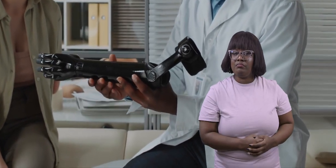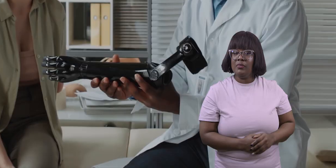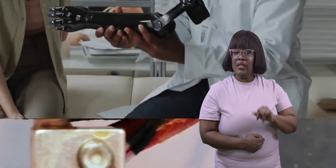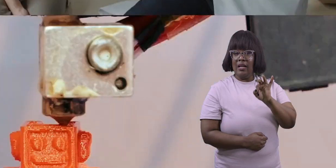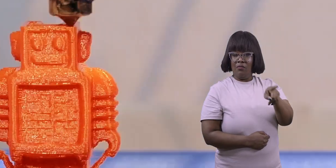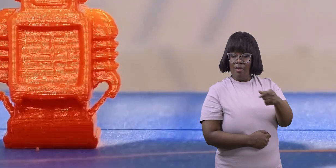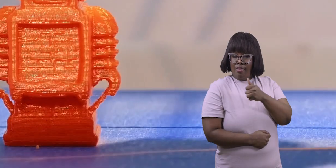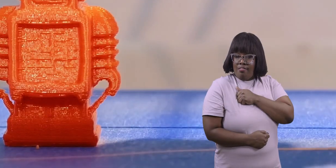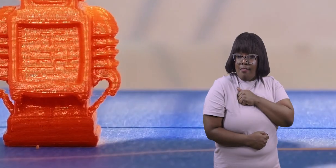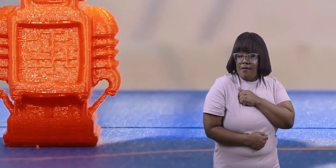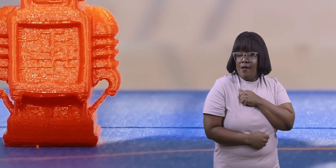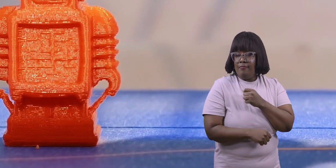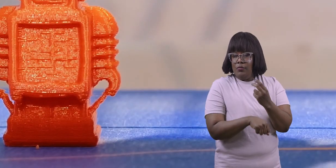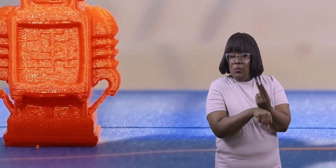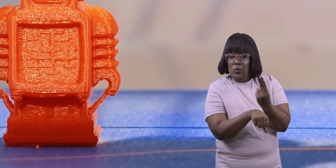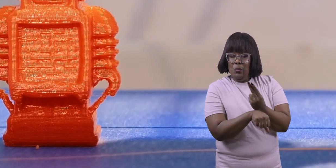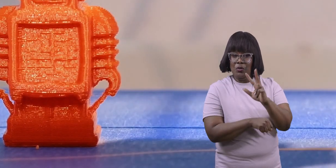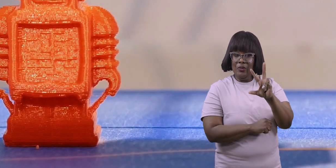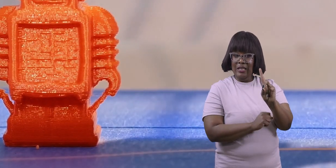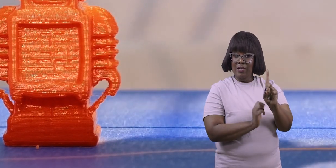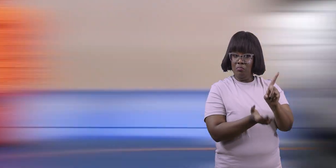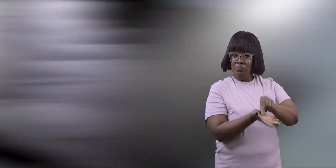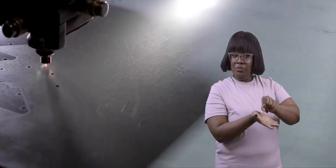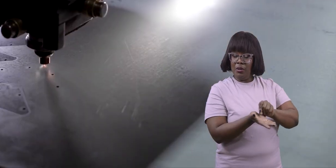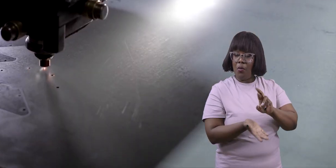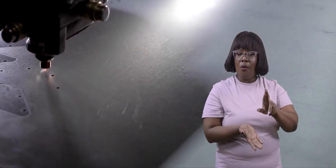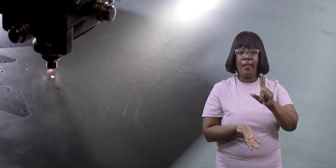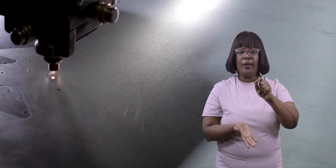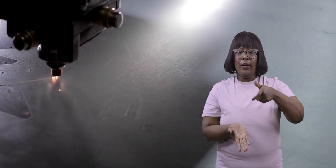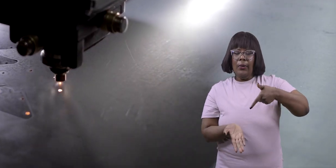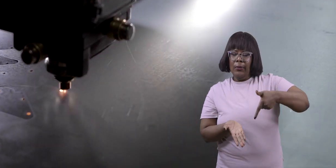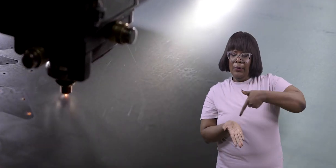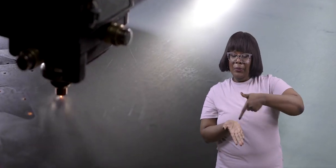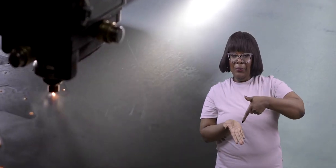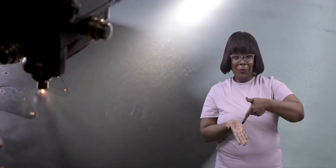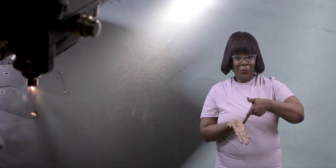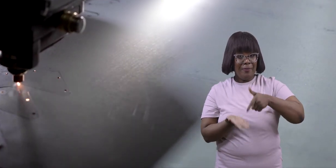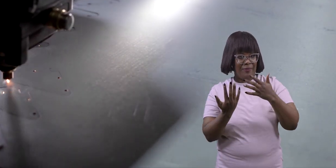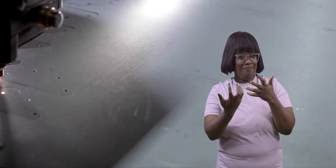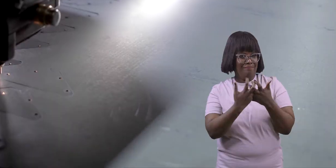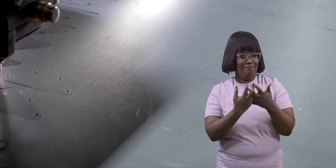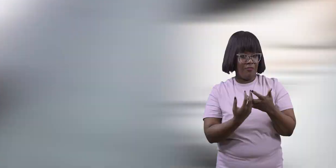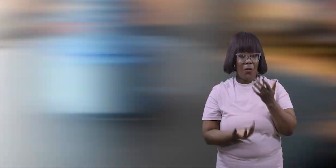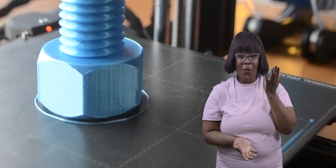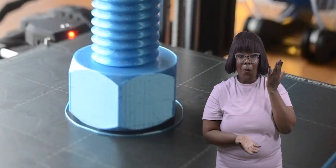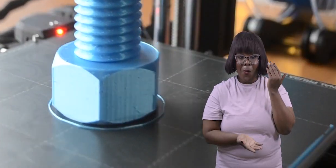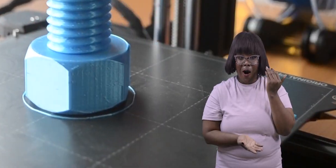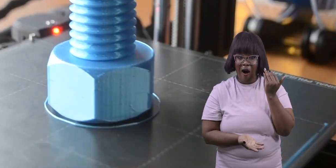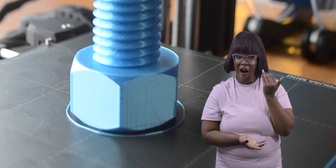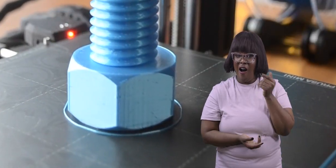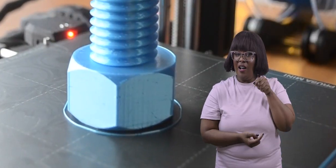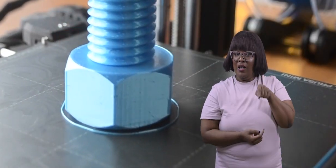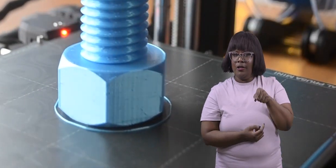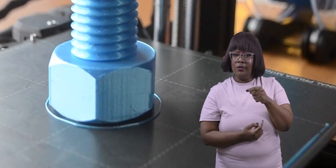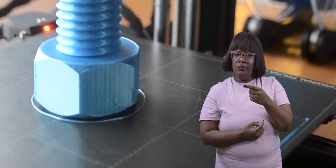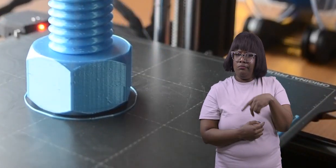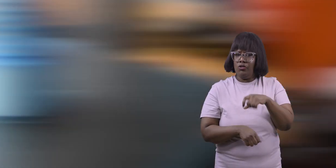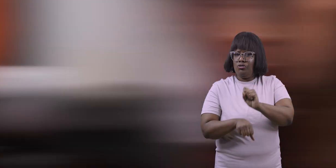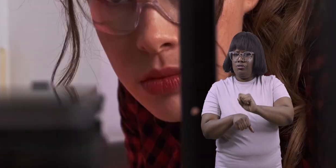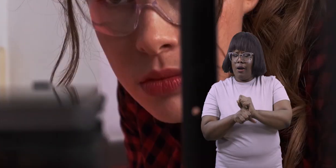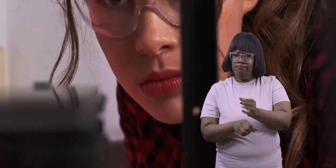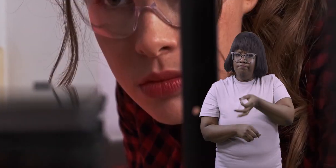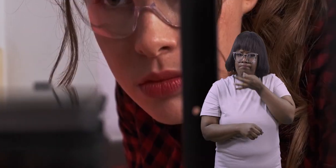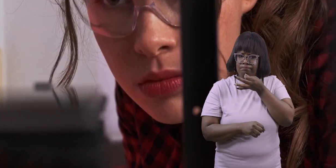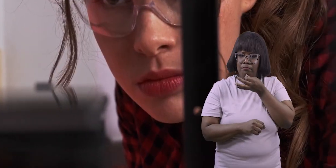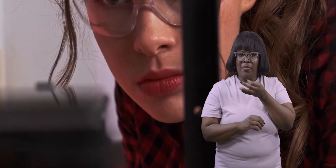If you love using a 3D printer or laser cutter, you're in luck. Because those are two of the most